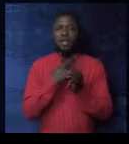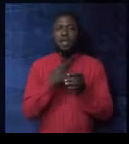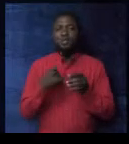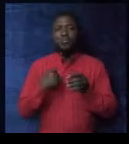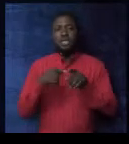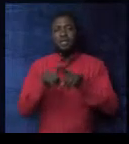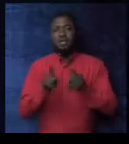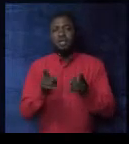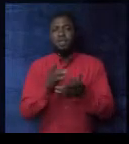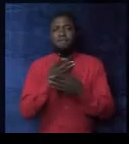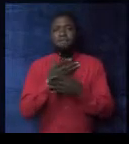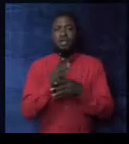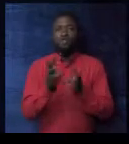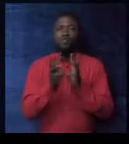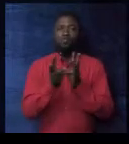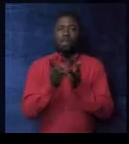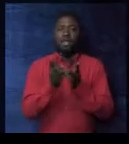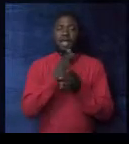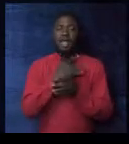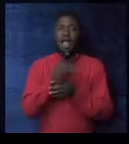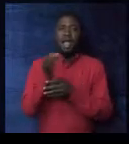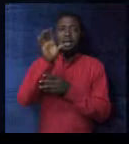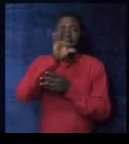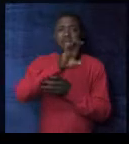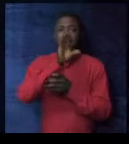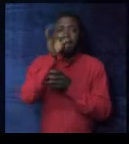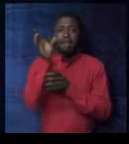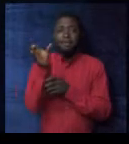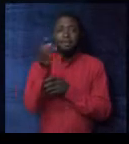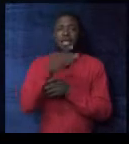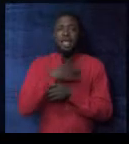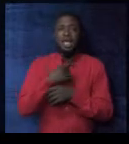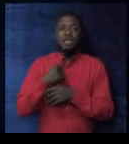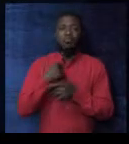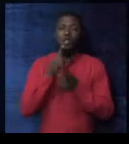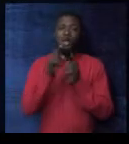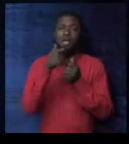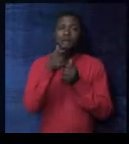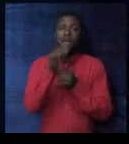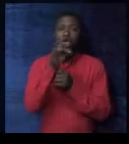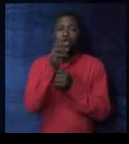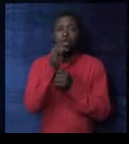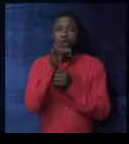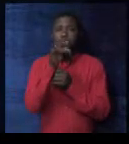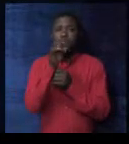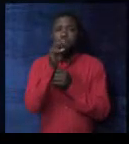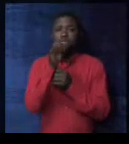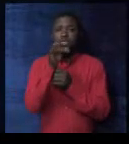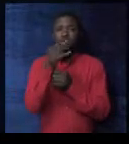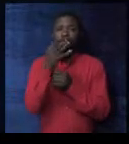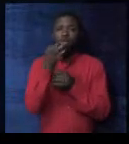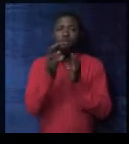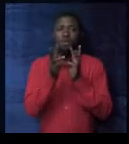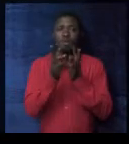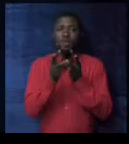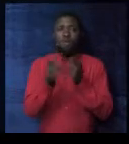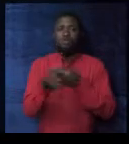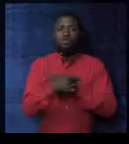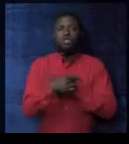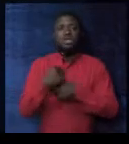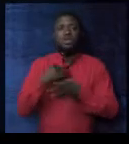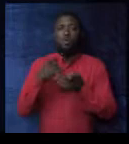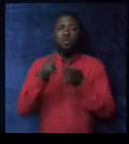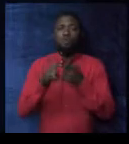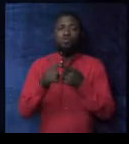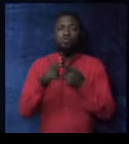we differentiate between weather and climate. We also talked about the components of weather. In today's